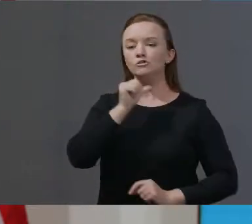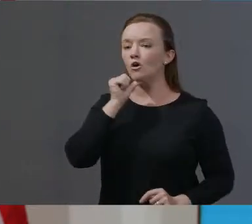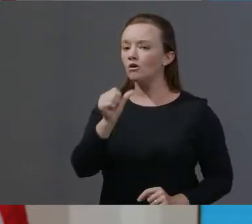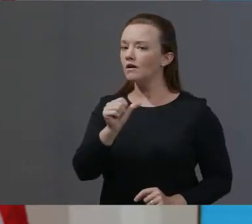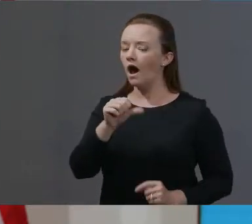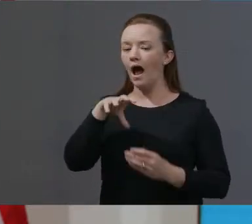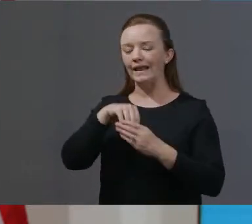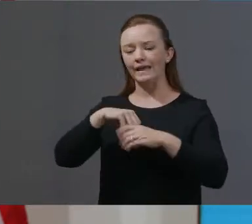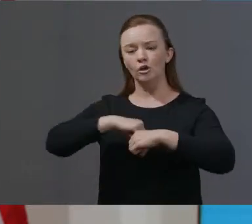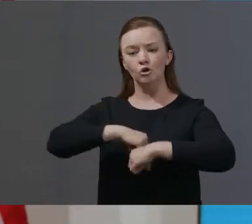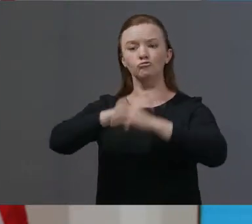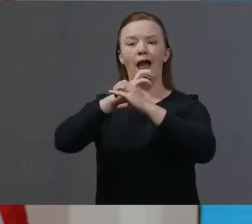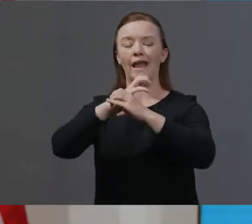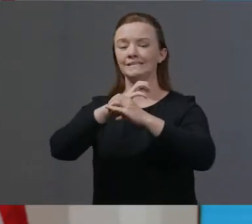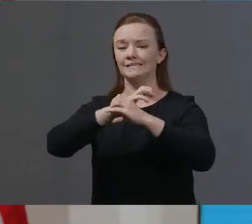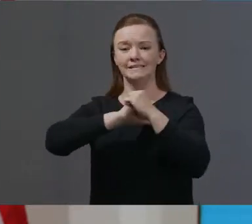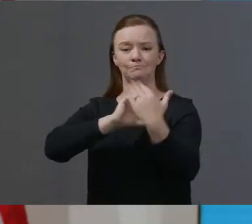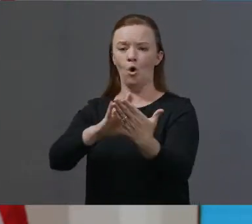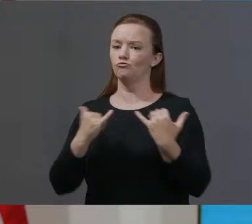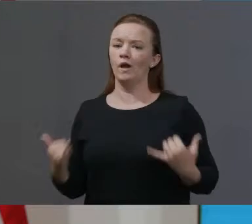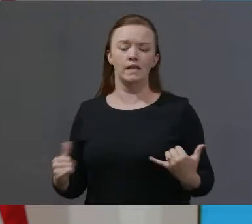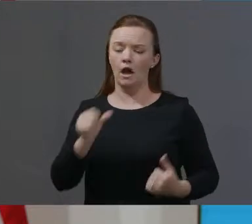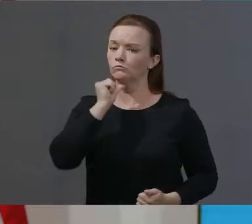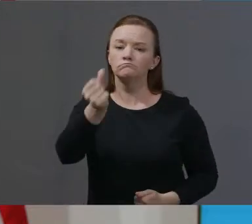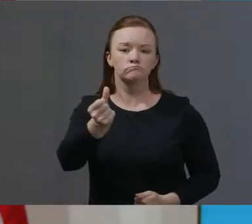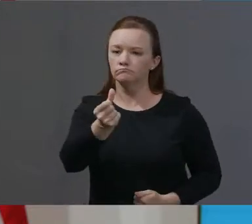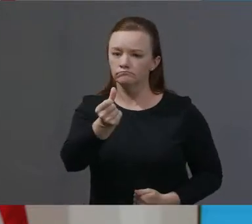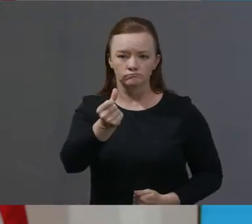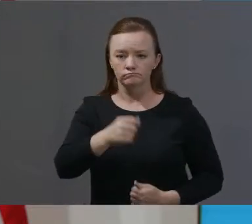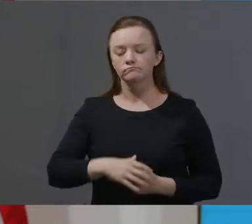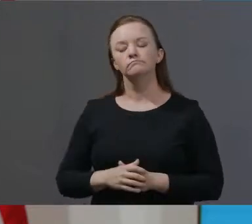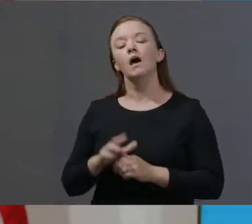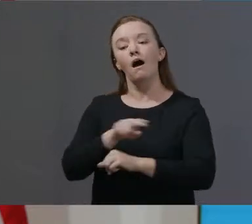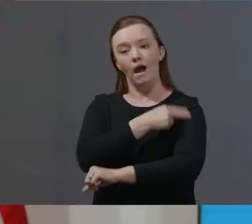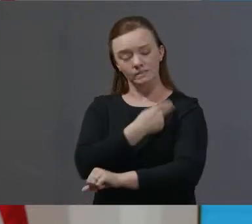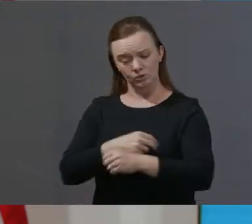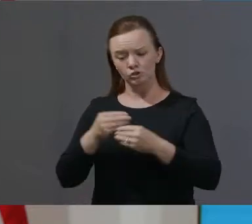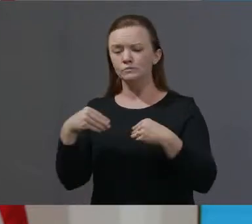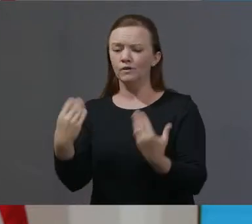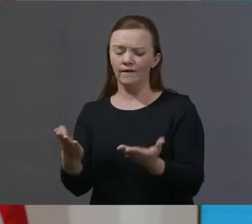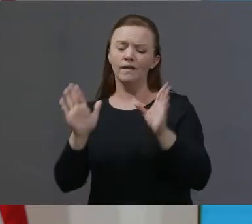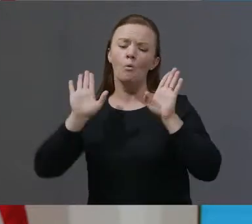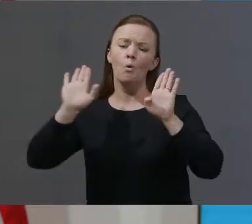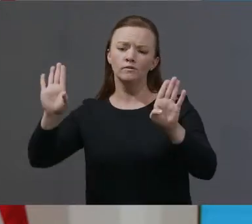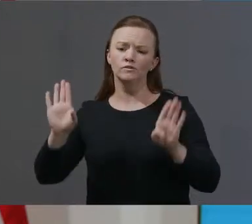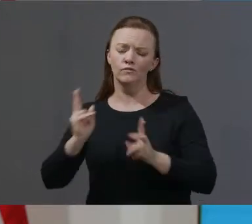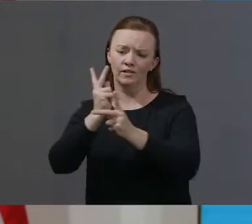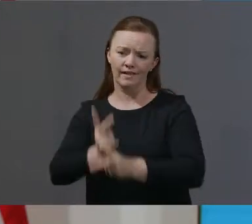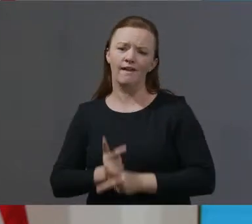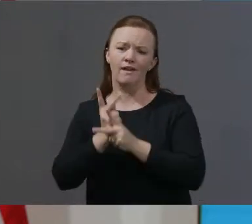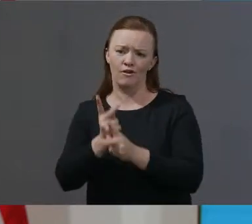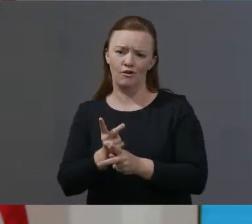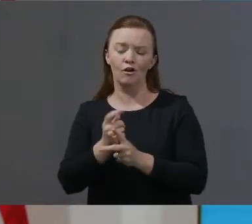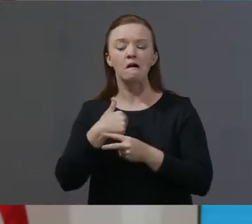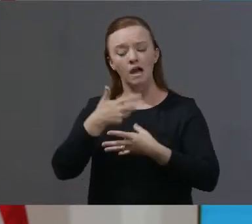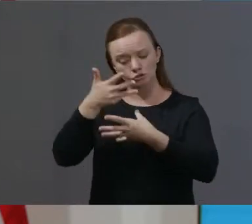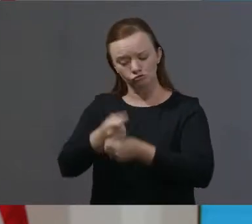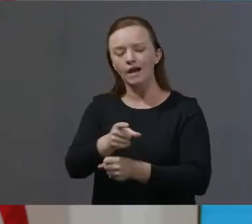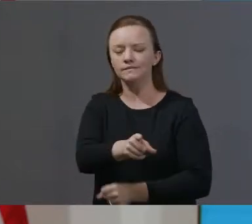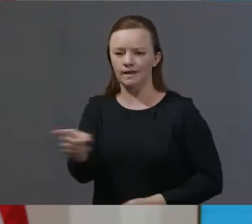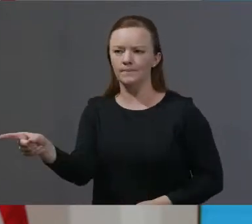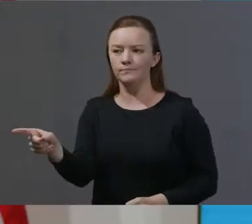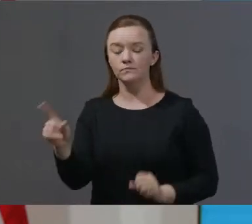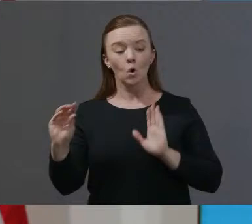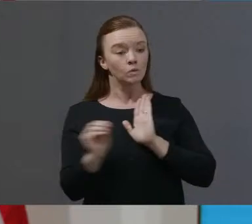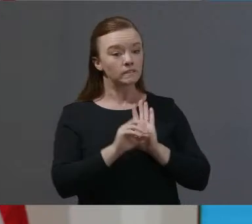that our hospitals provide excellent care here in the Valley, and I would trust them to provide. So